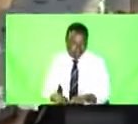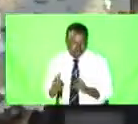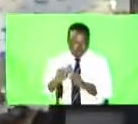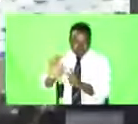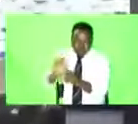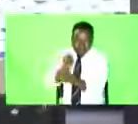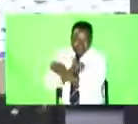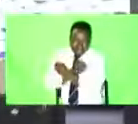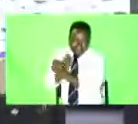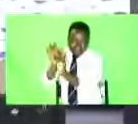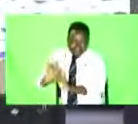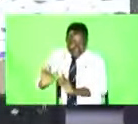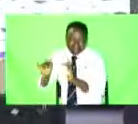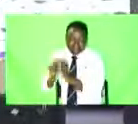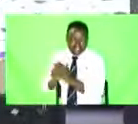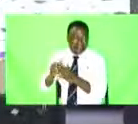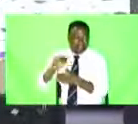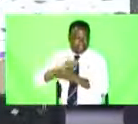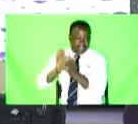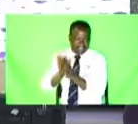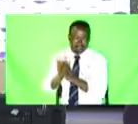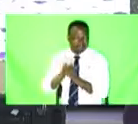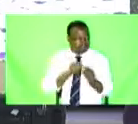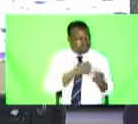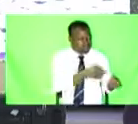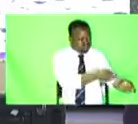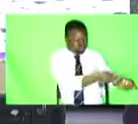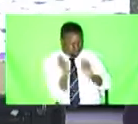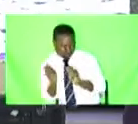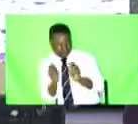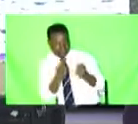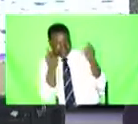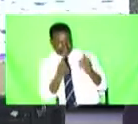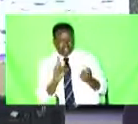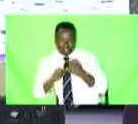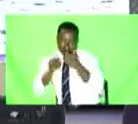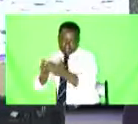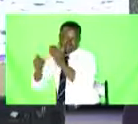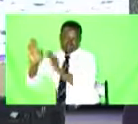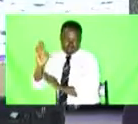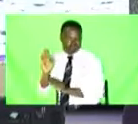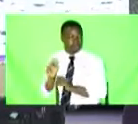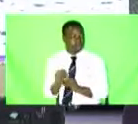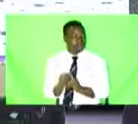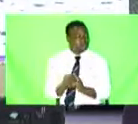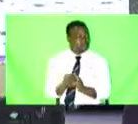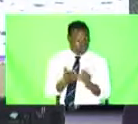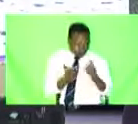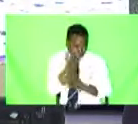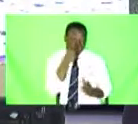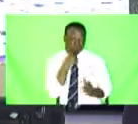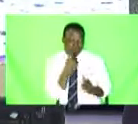mercy can now draw the sinner to God, reconcile him unto God.